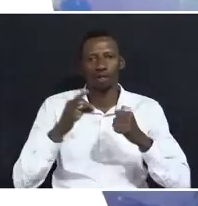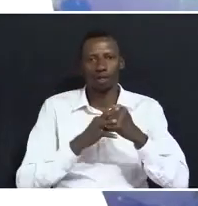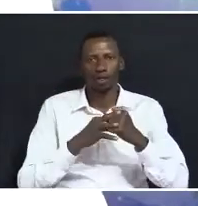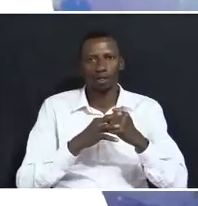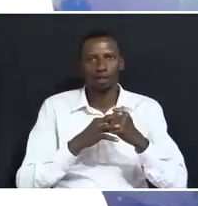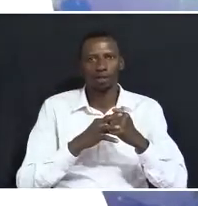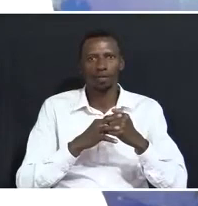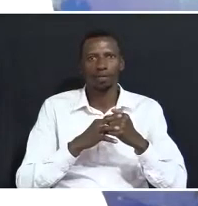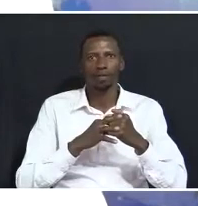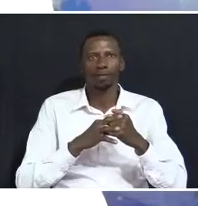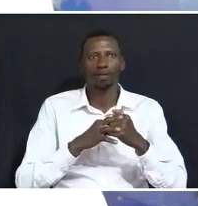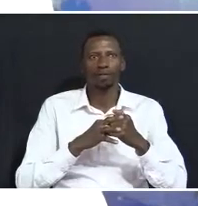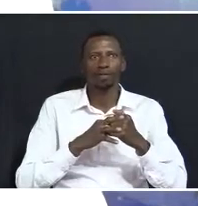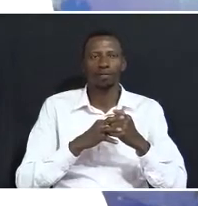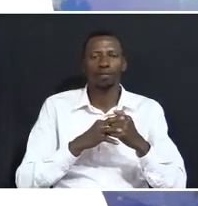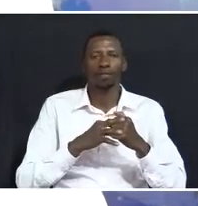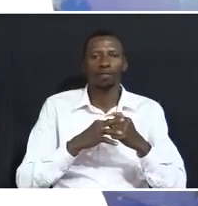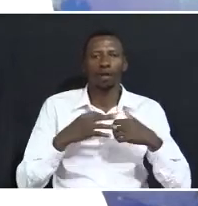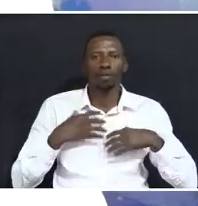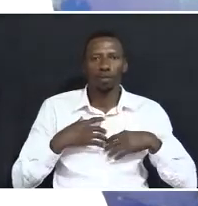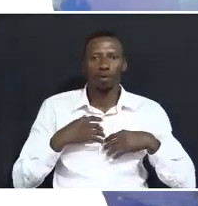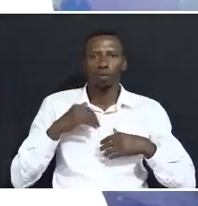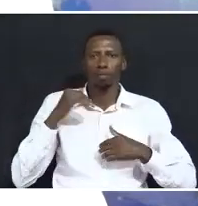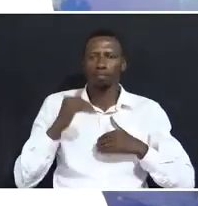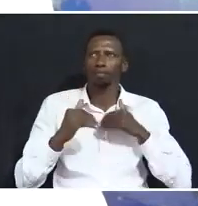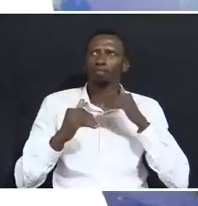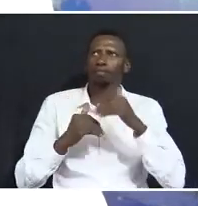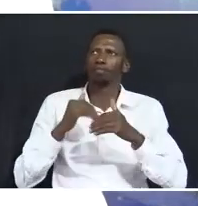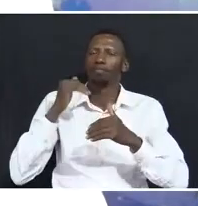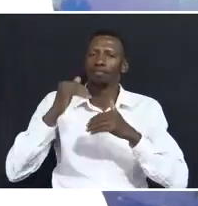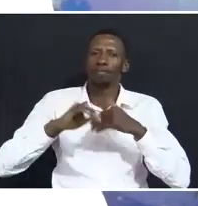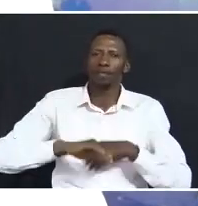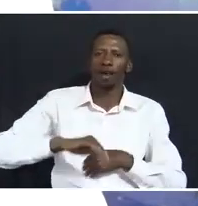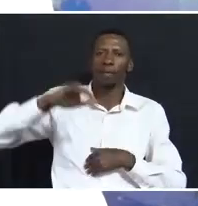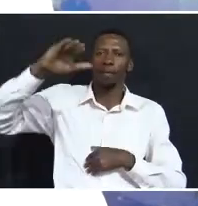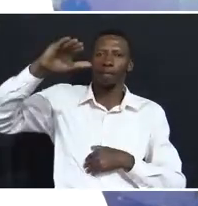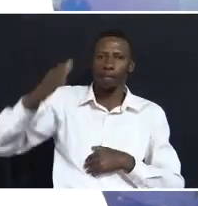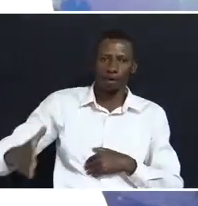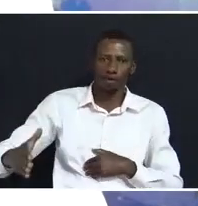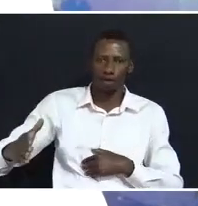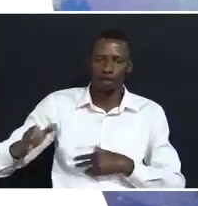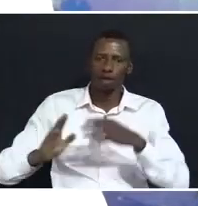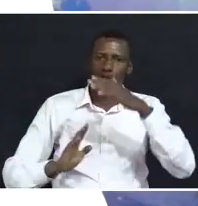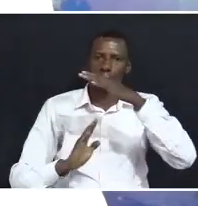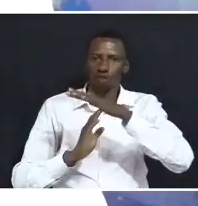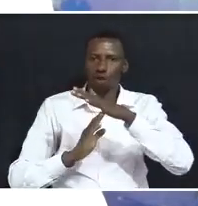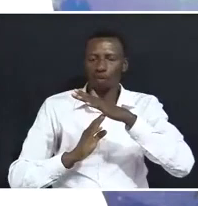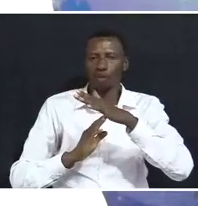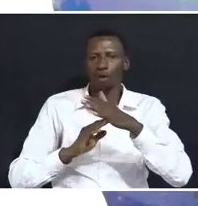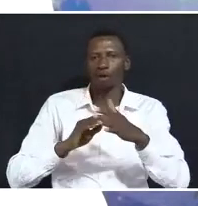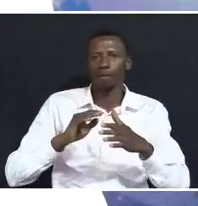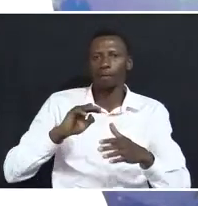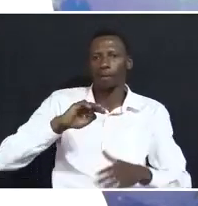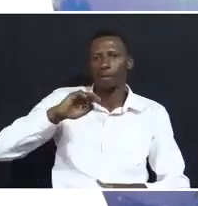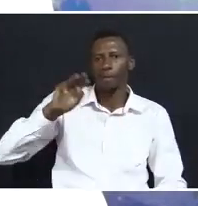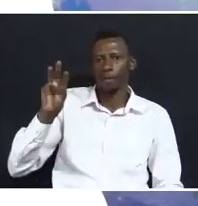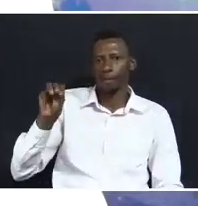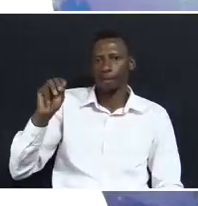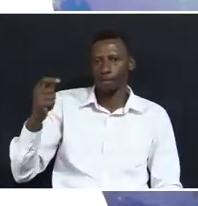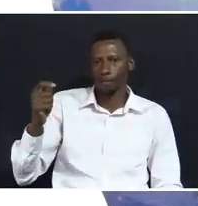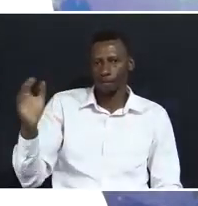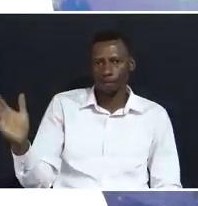climbers to the top of Mount Kilimanjaro for charity.